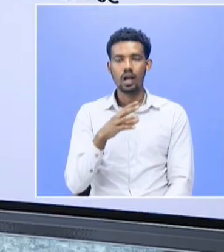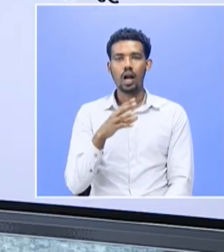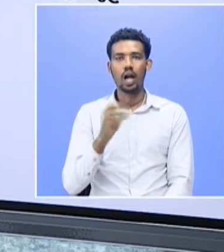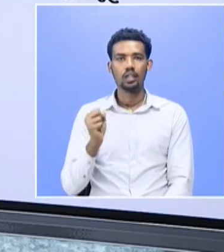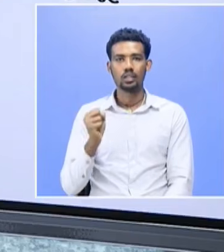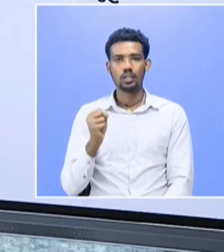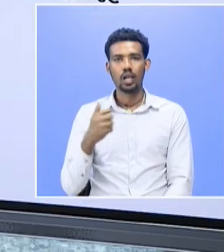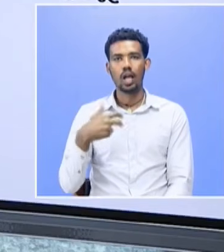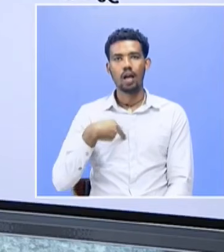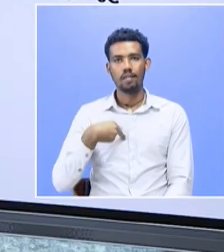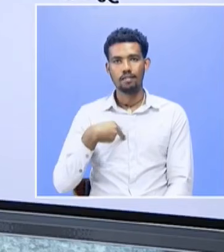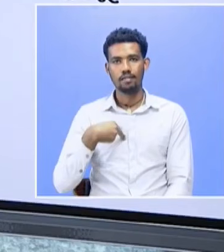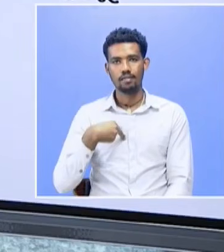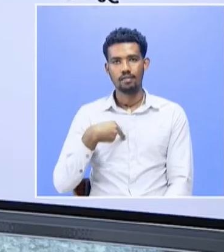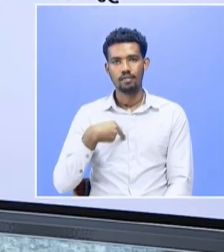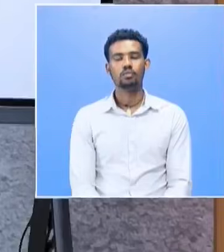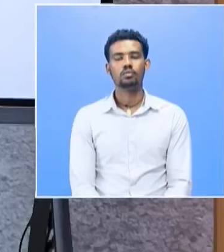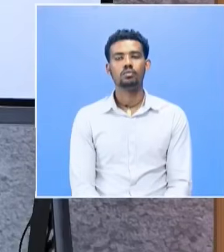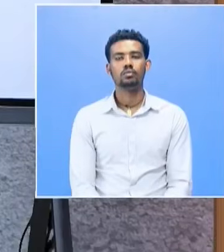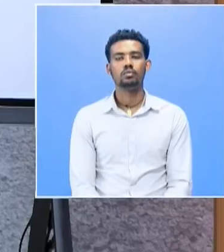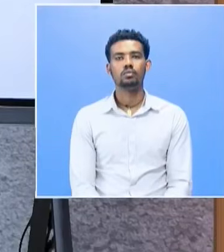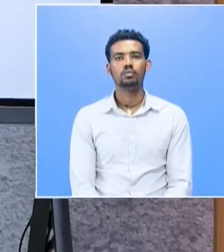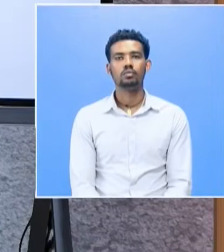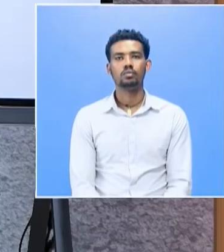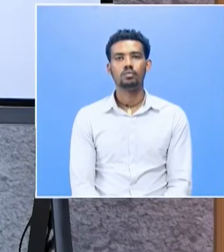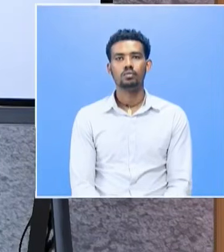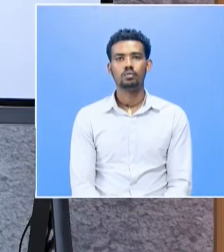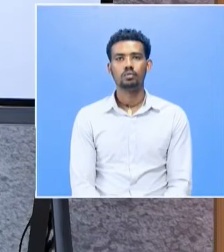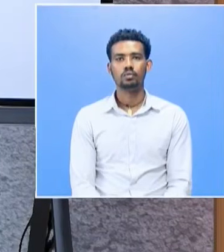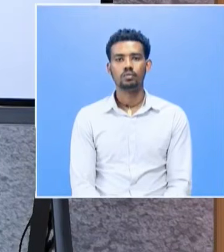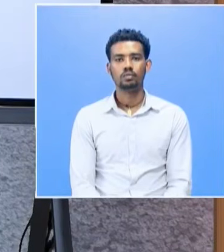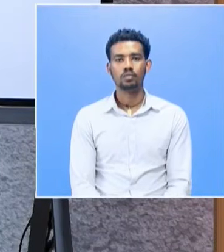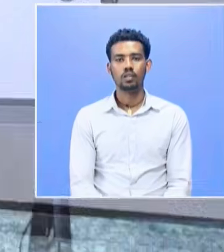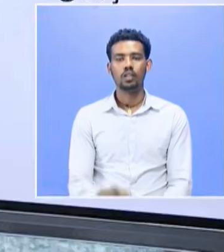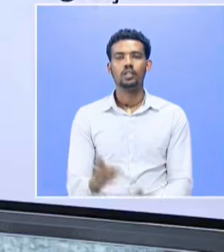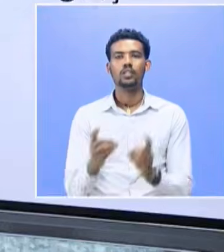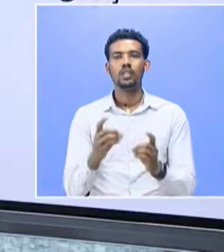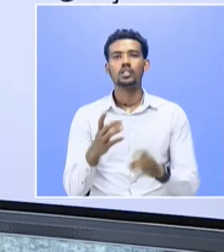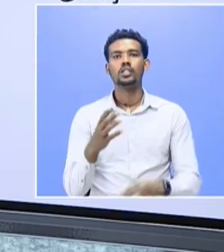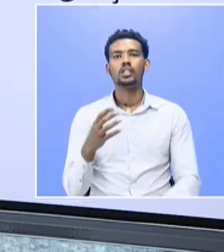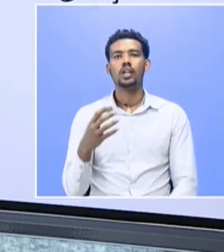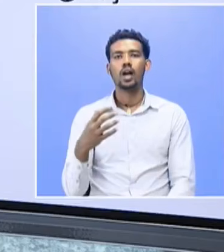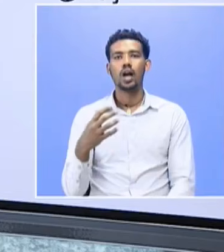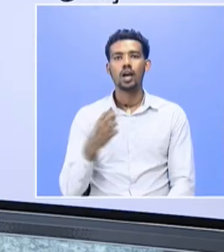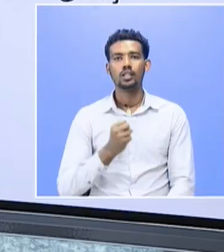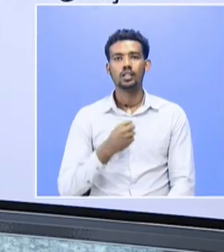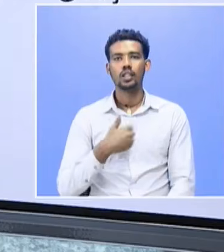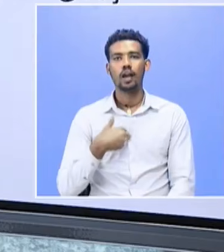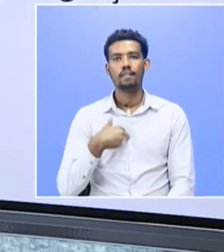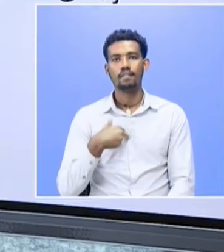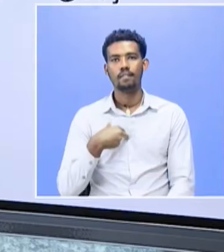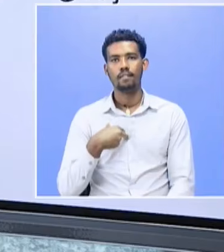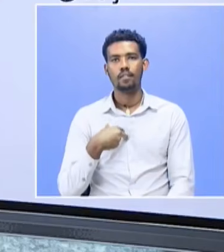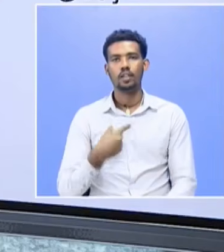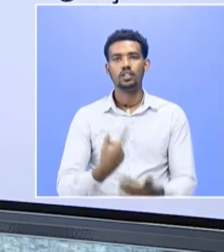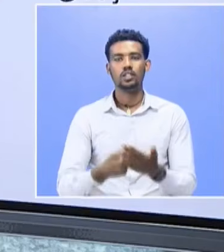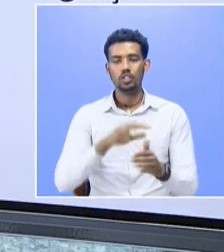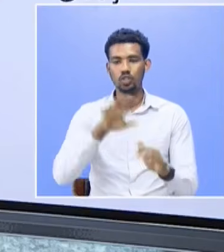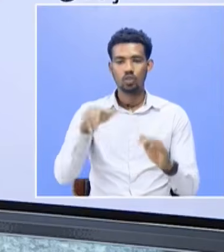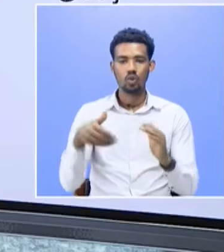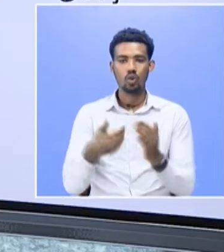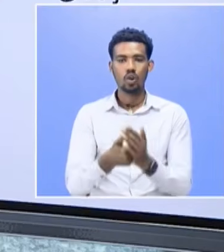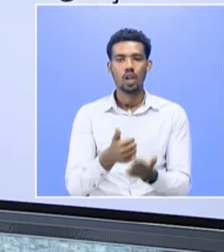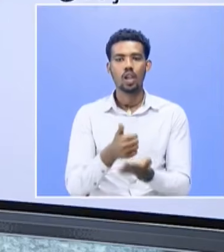has, and also what? Have. Does, and has, and also have. These all are helping